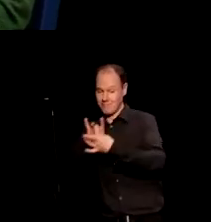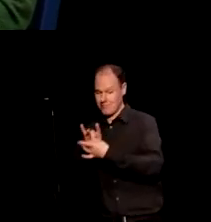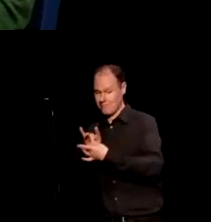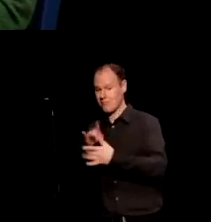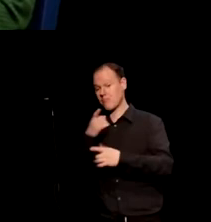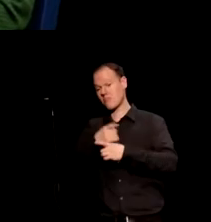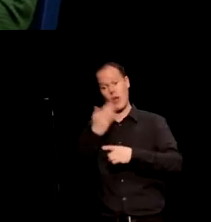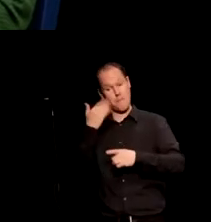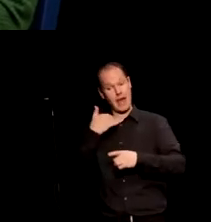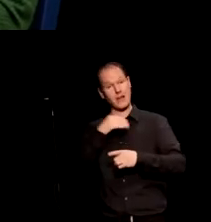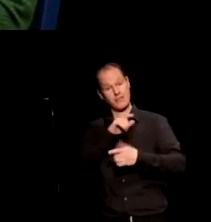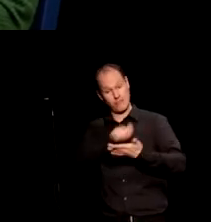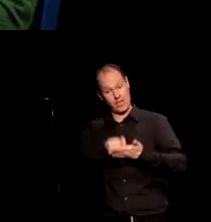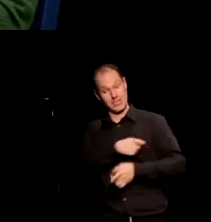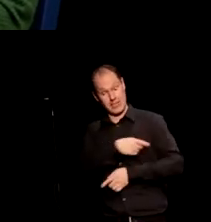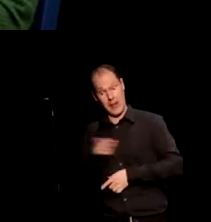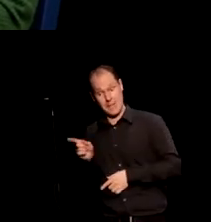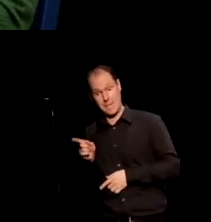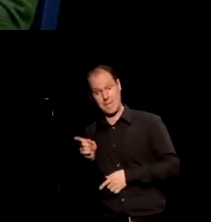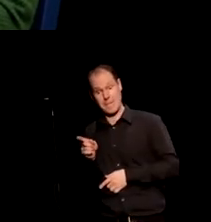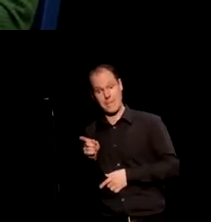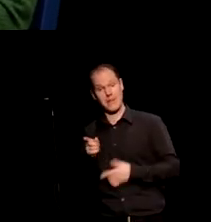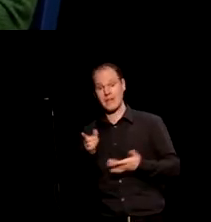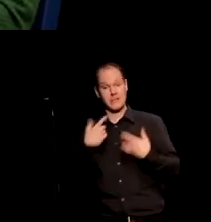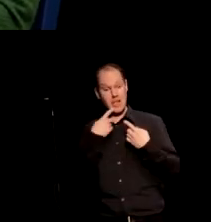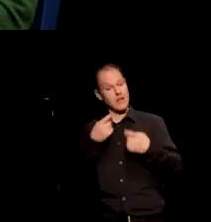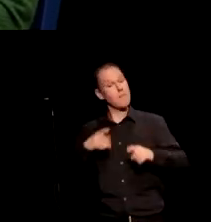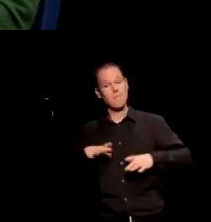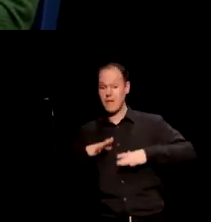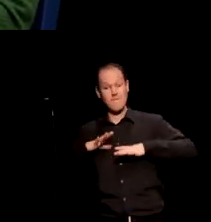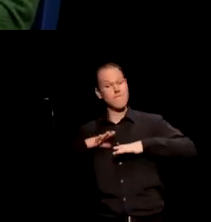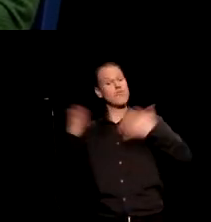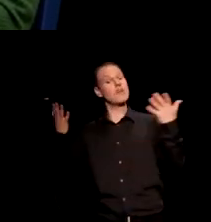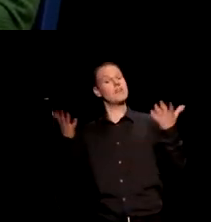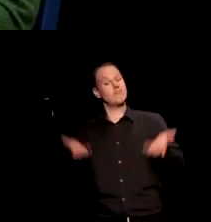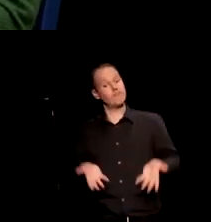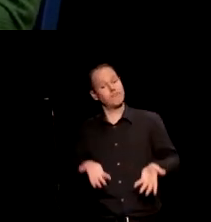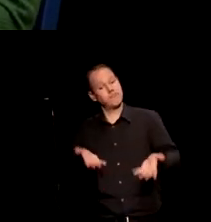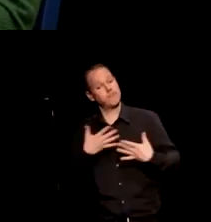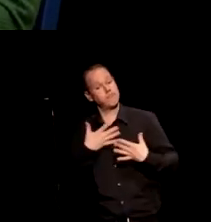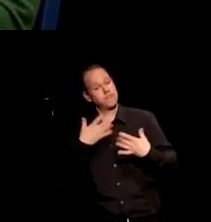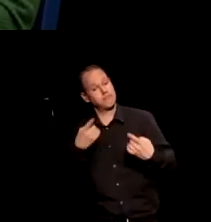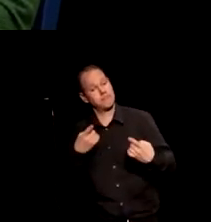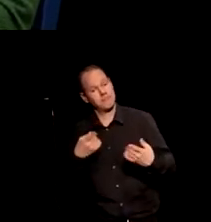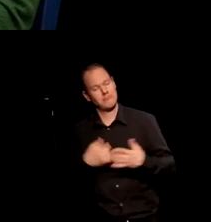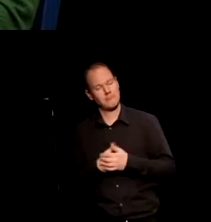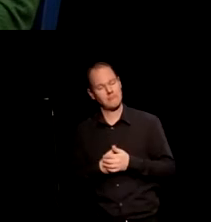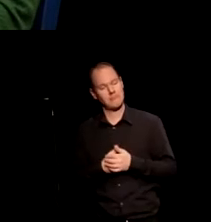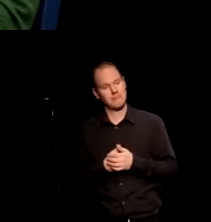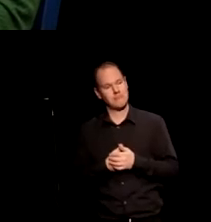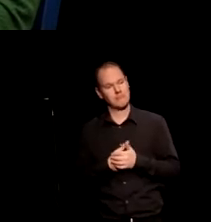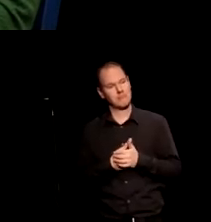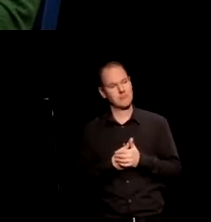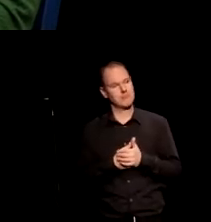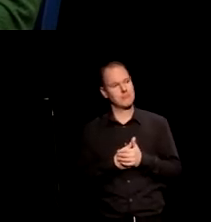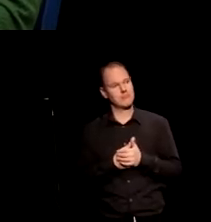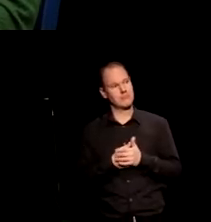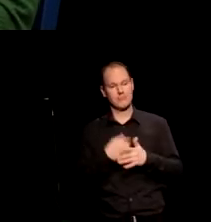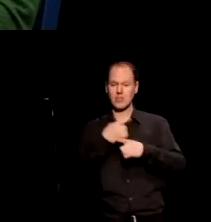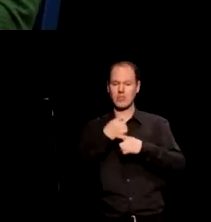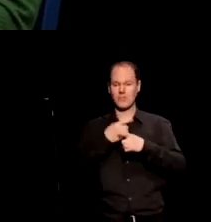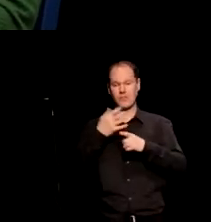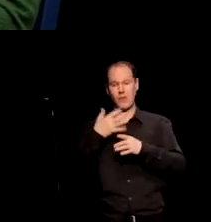Black writers is be free. So I think it's really interesting in terms of the